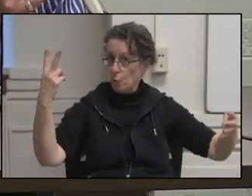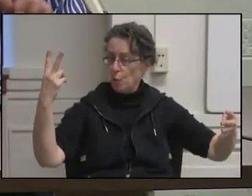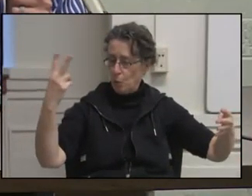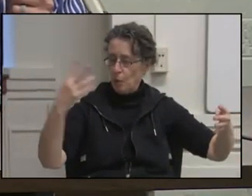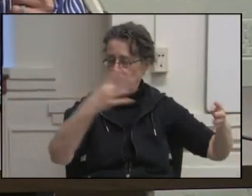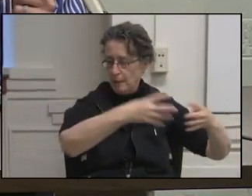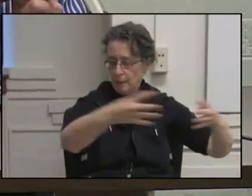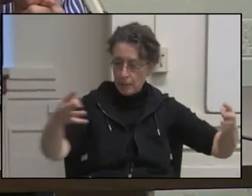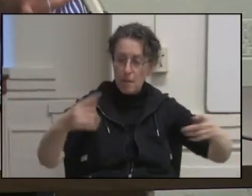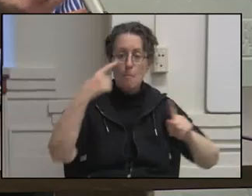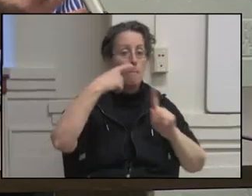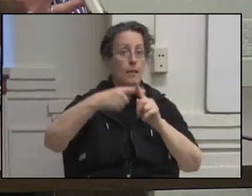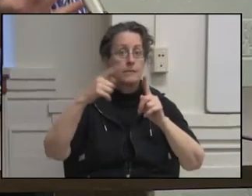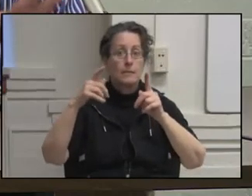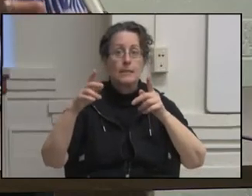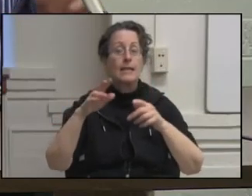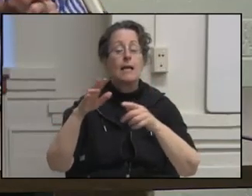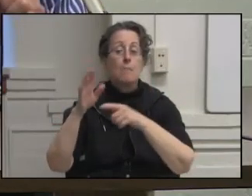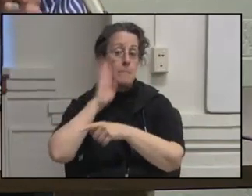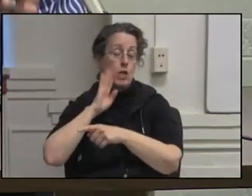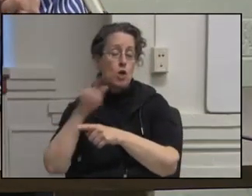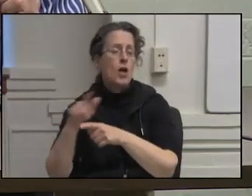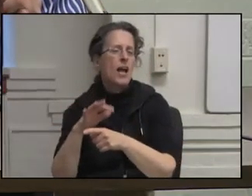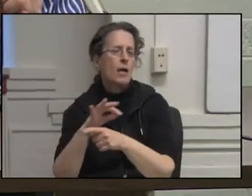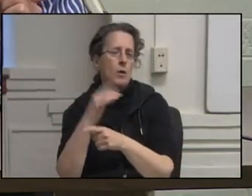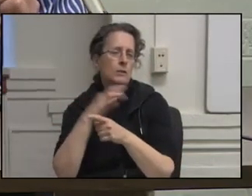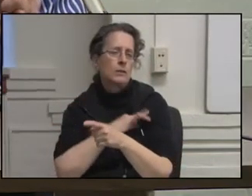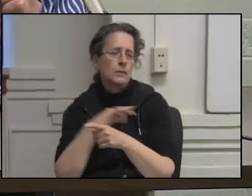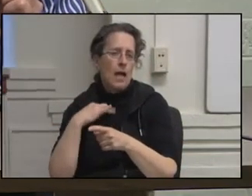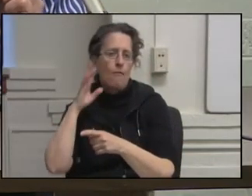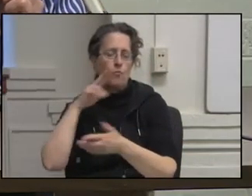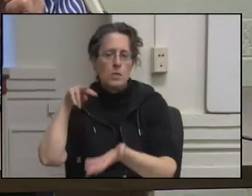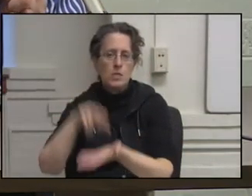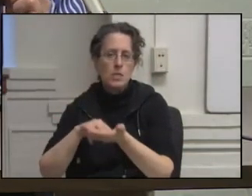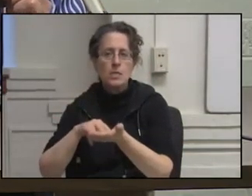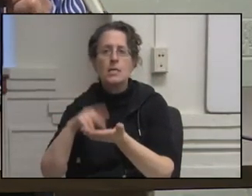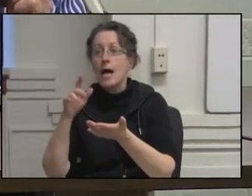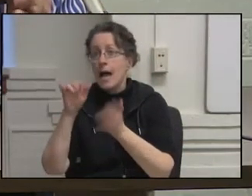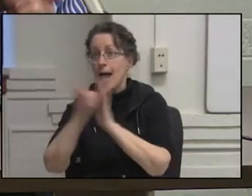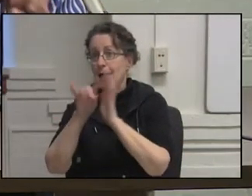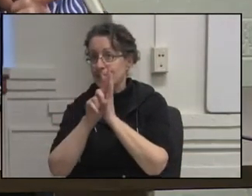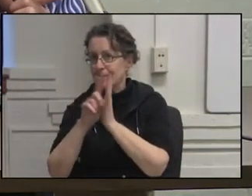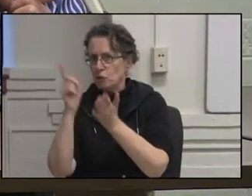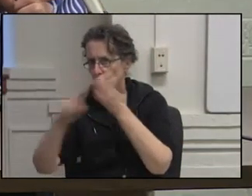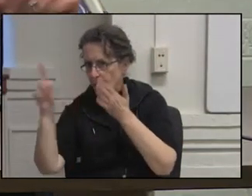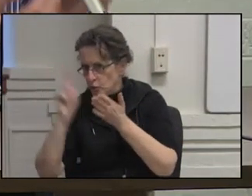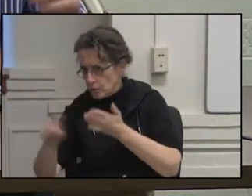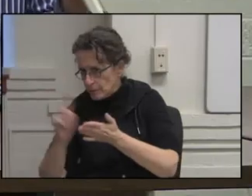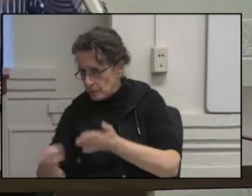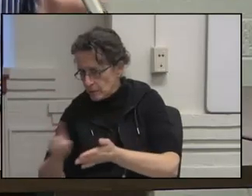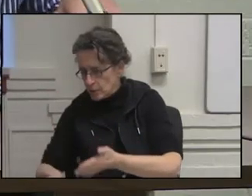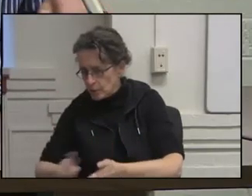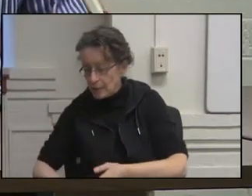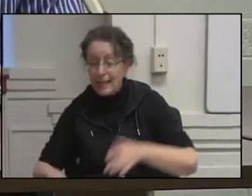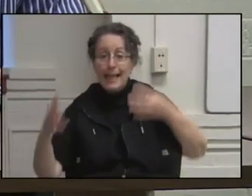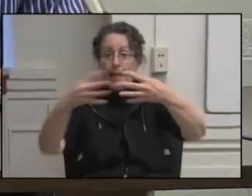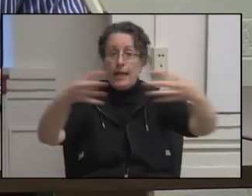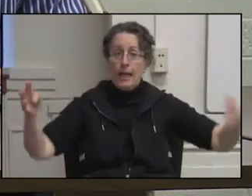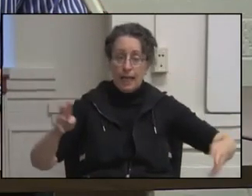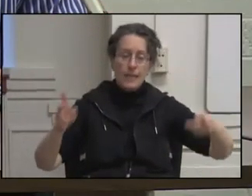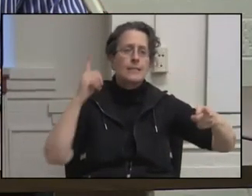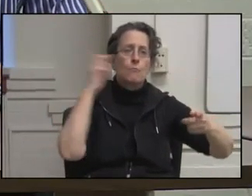ID taker at the beer stand, and we'll have someone standing at the gate to ensure that people don't leave the area with